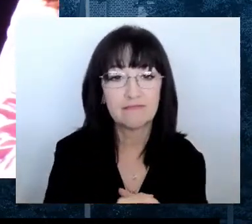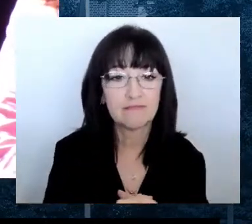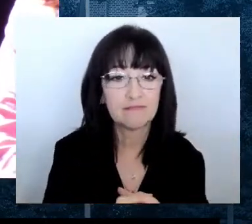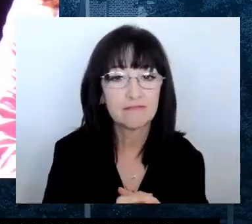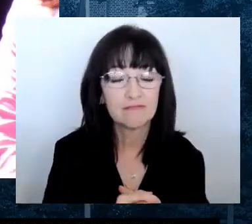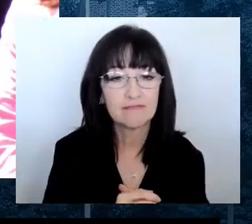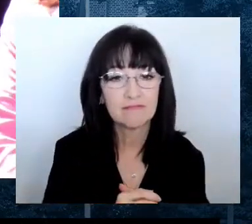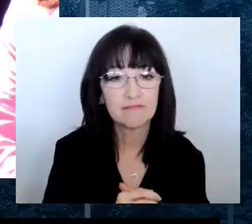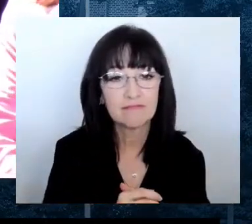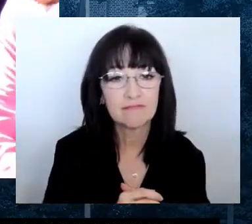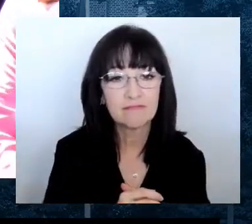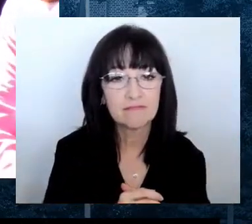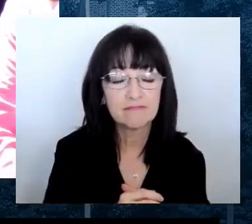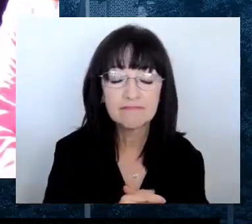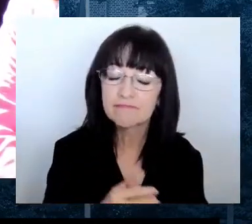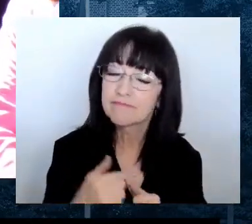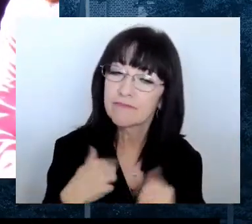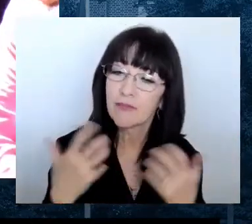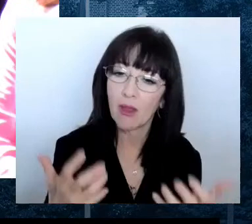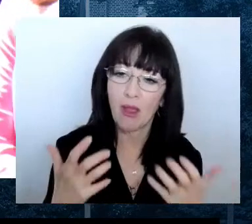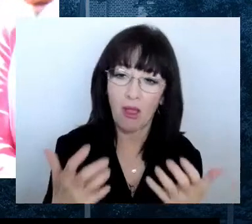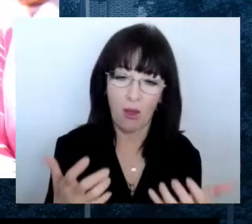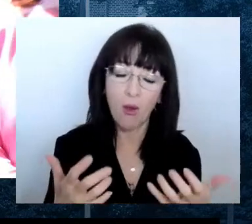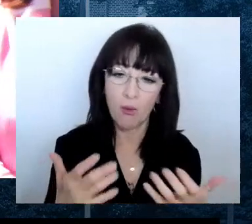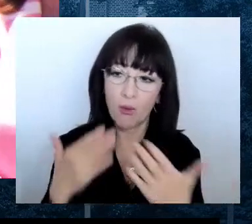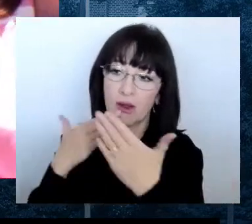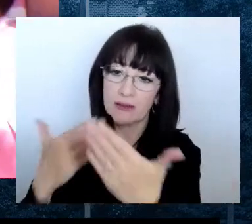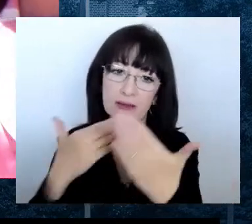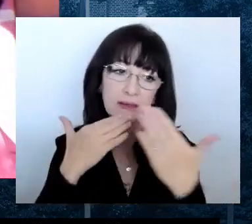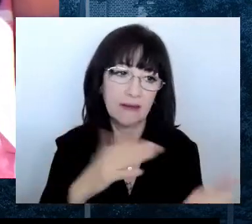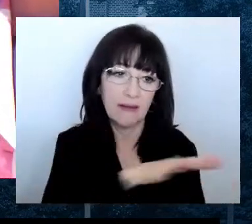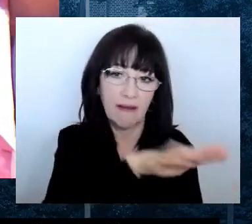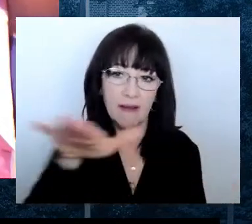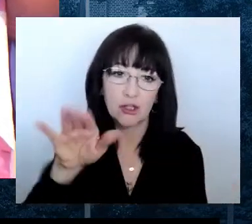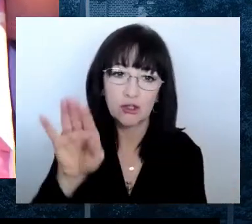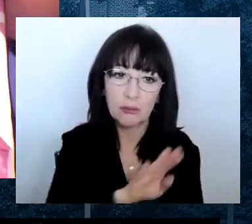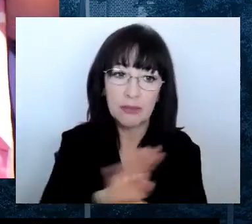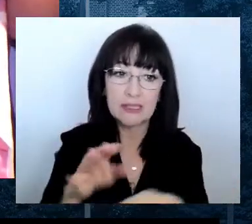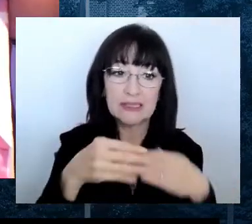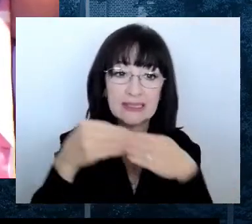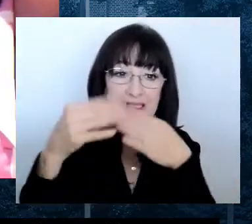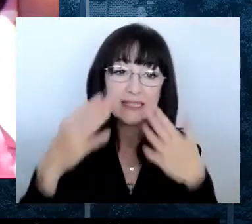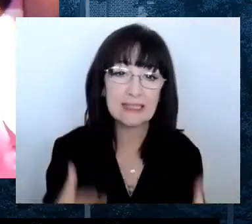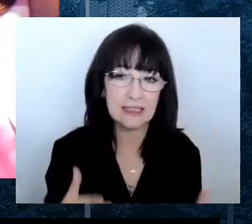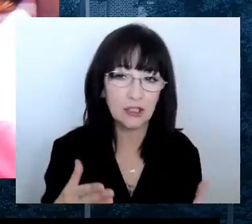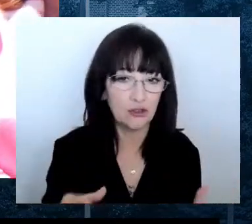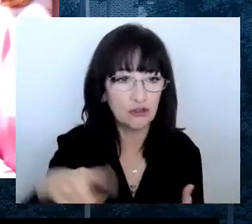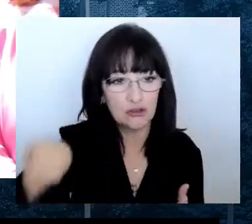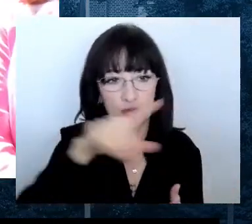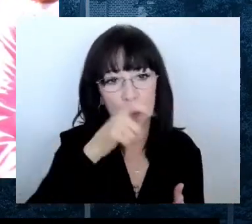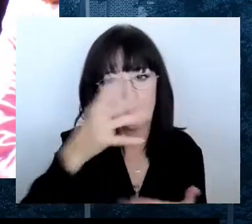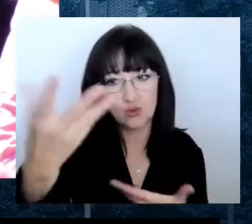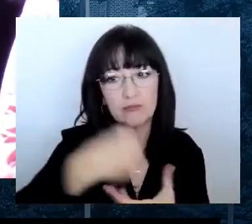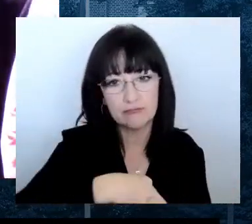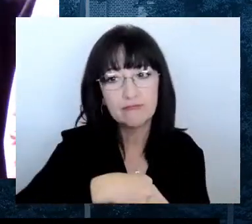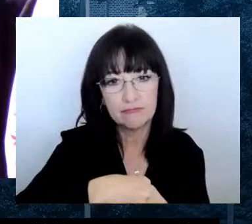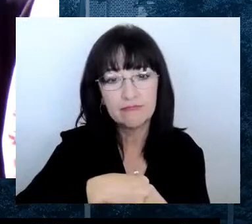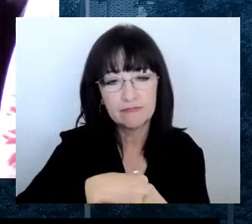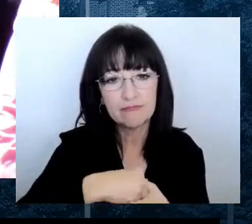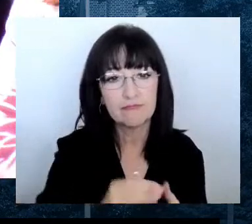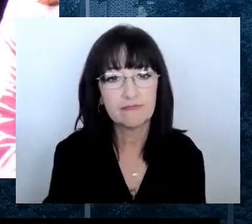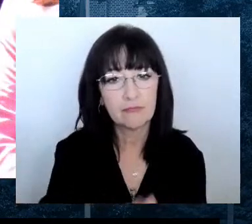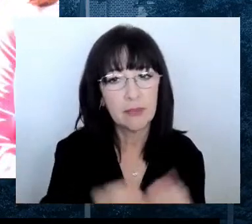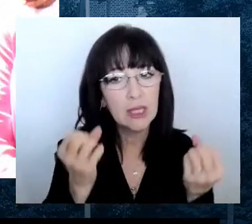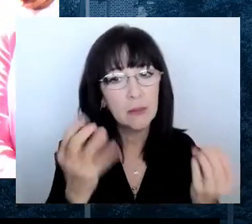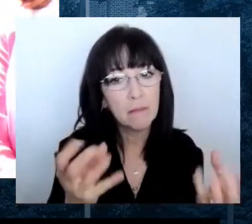I'd like also to take the opportunity to thank the business leaders across our state who engaged throughout the process. So many